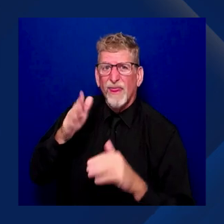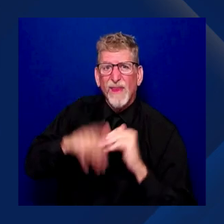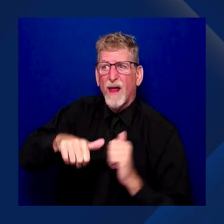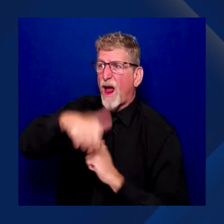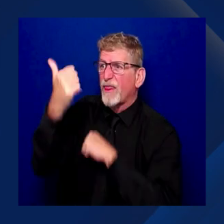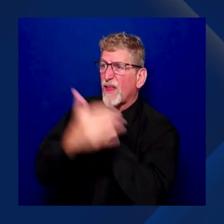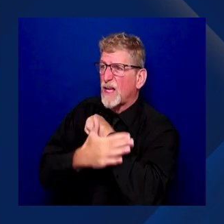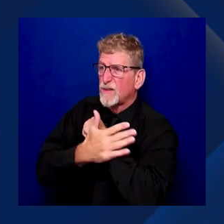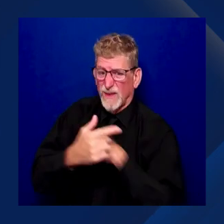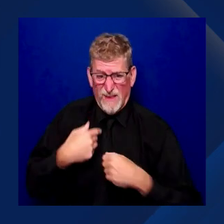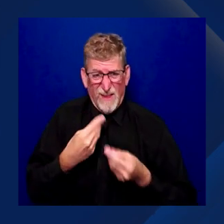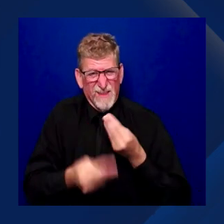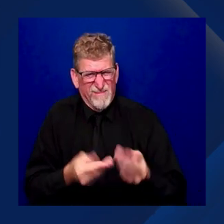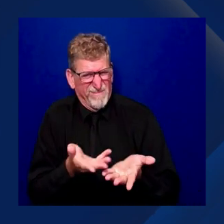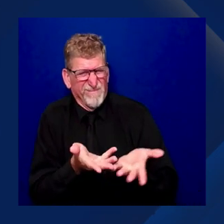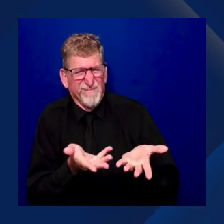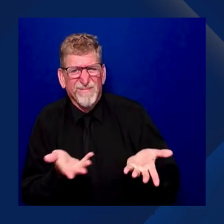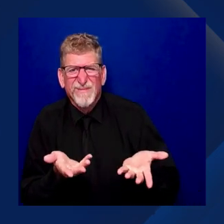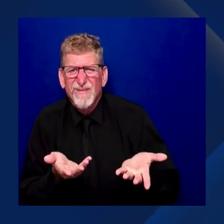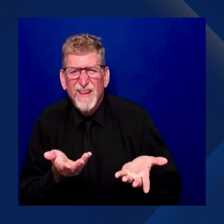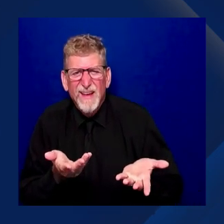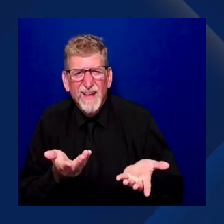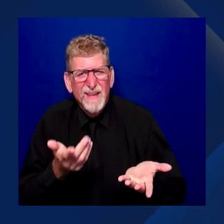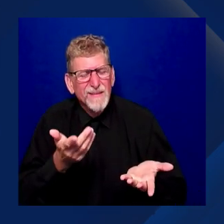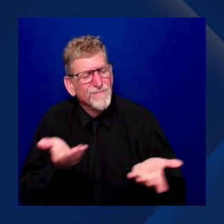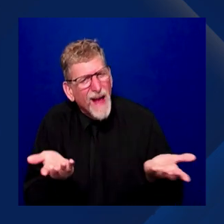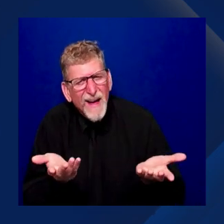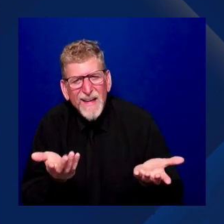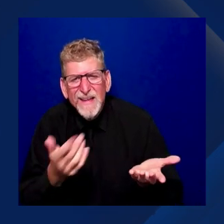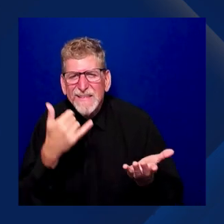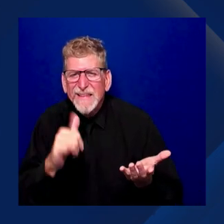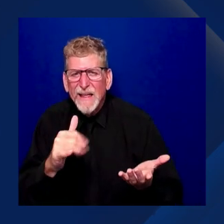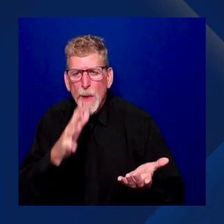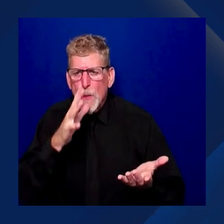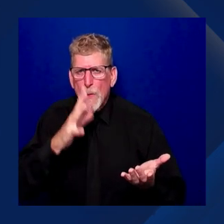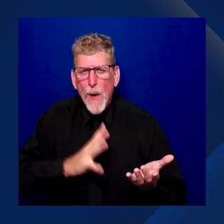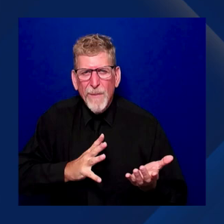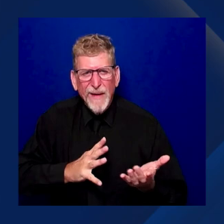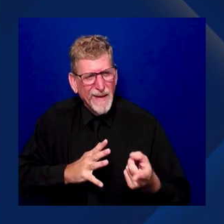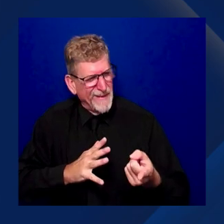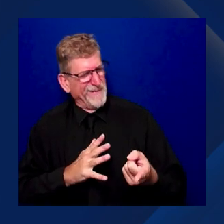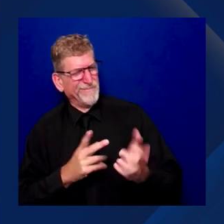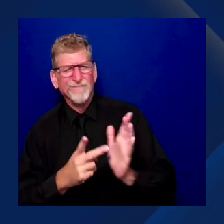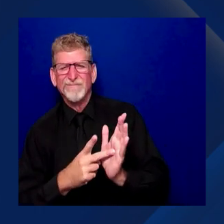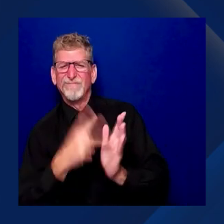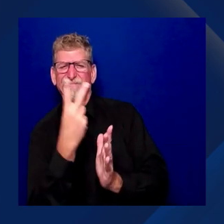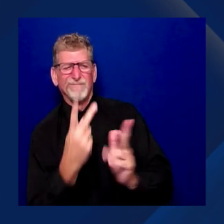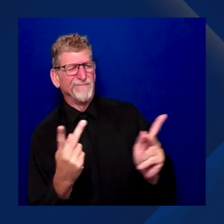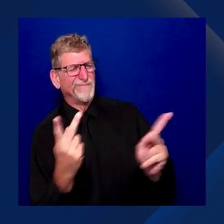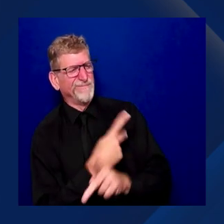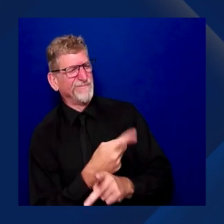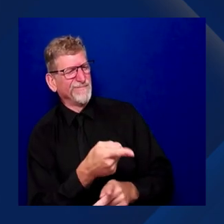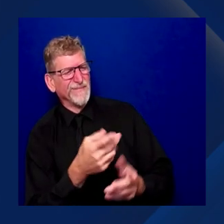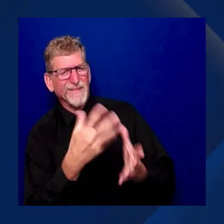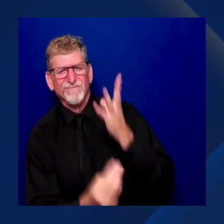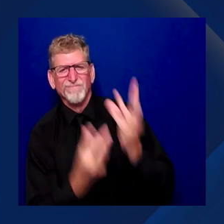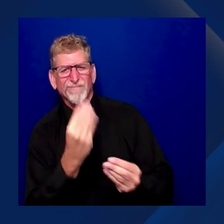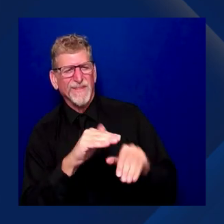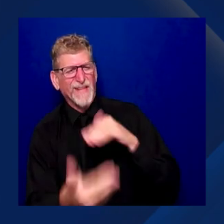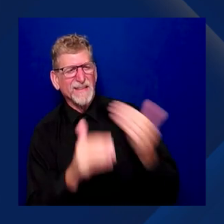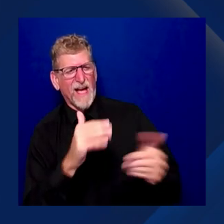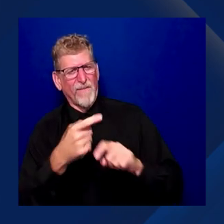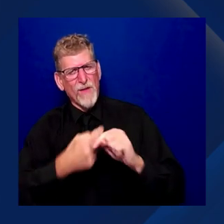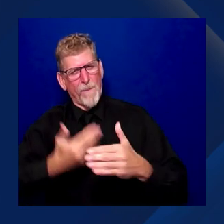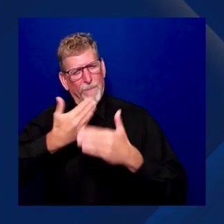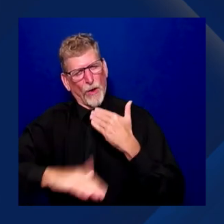as likely to die from complications of pregnancy and birth than her mother was a generation ago. Black and Indigenous women are